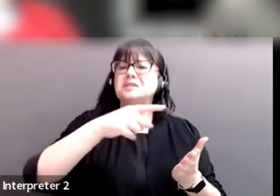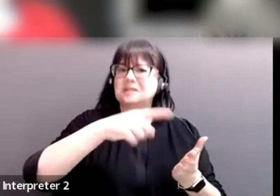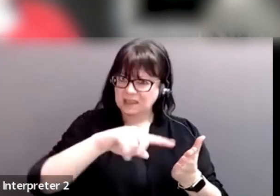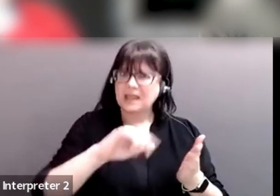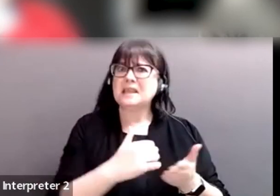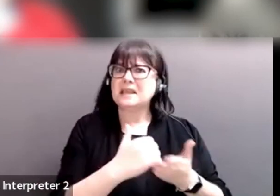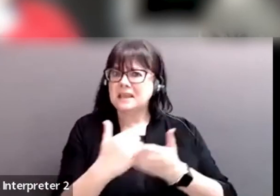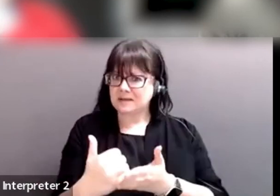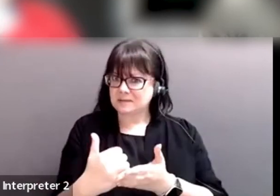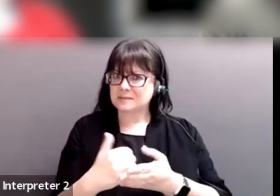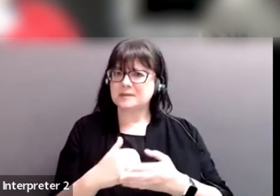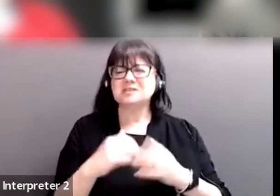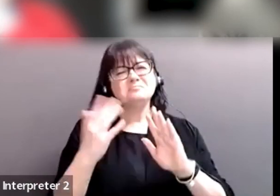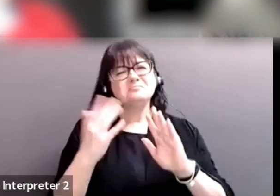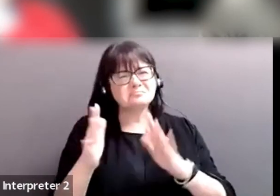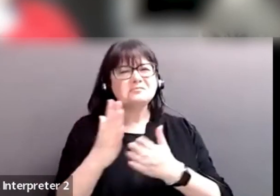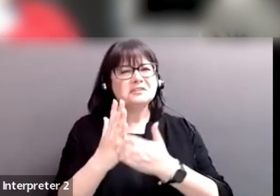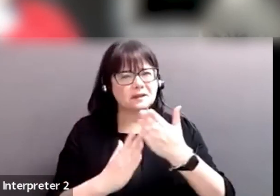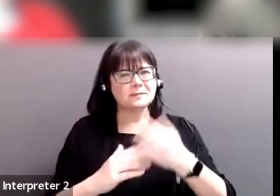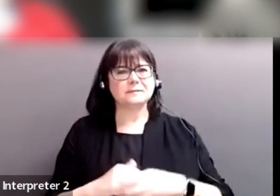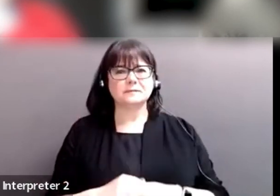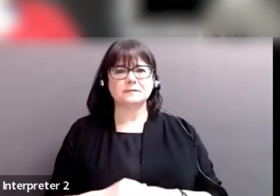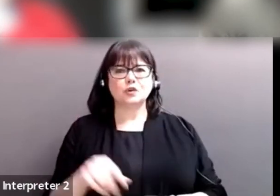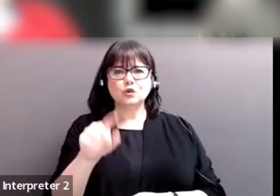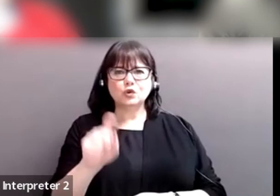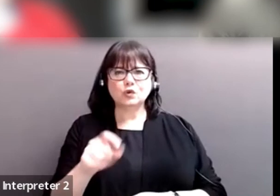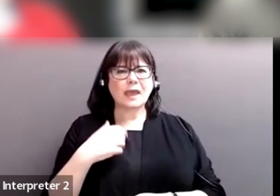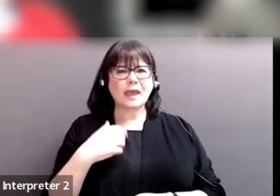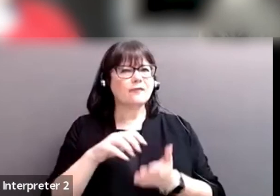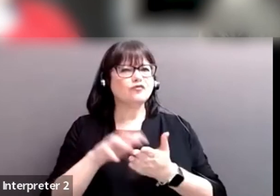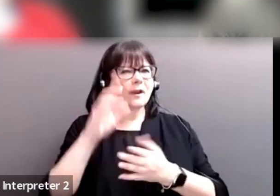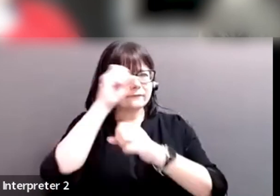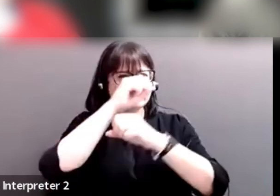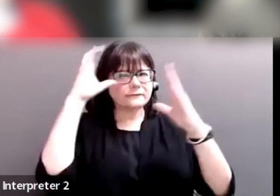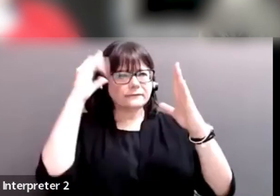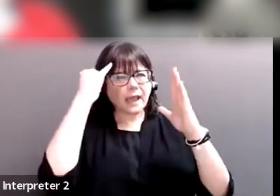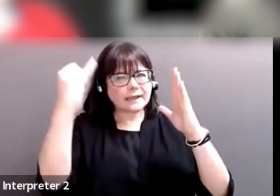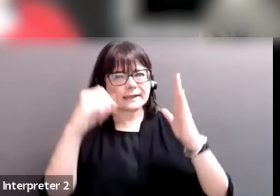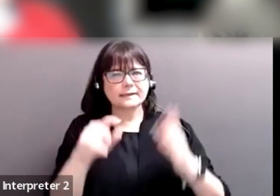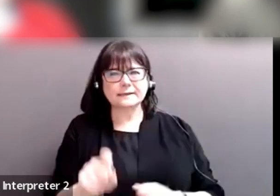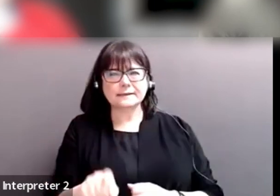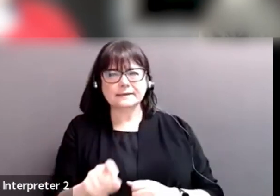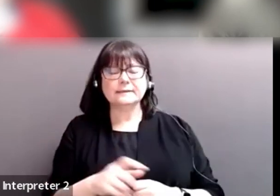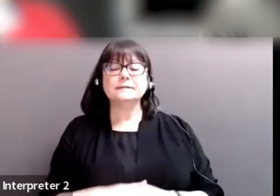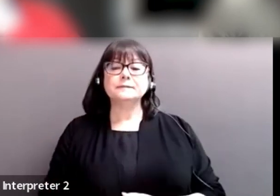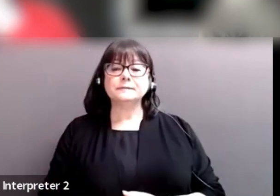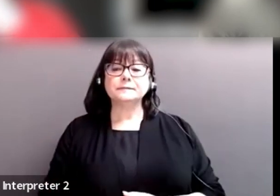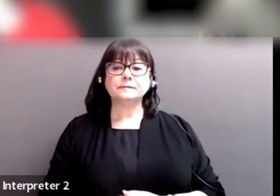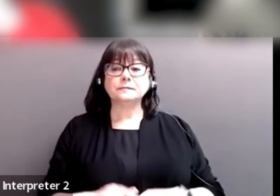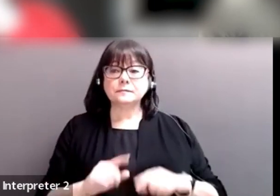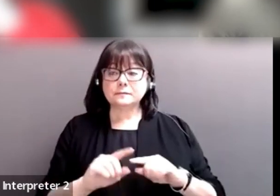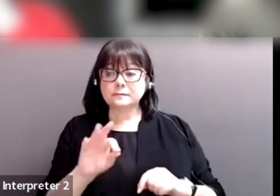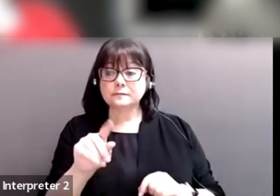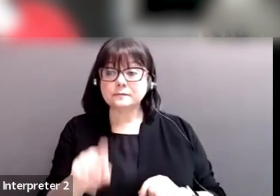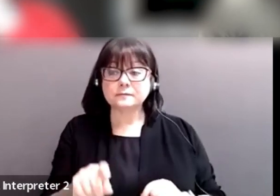kind of an idea of what is it that you want to be executing, what do you want to be working on. But if you need support with